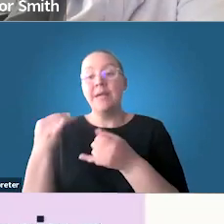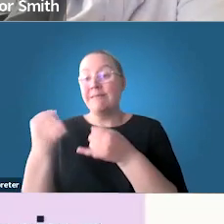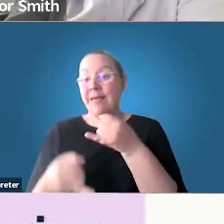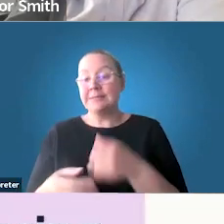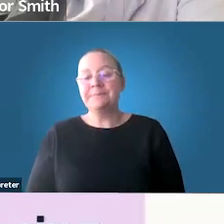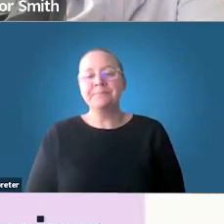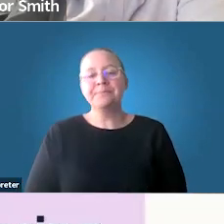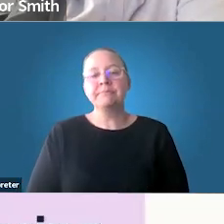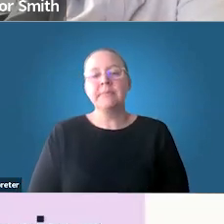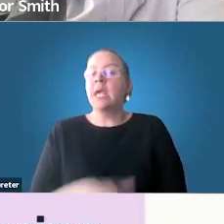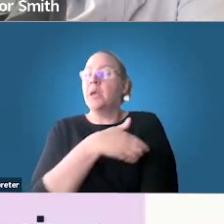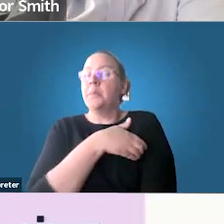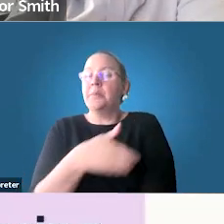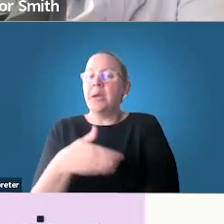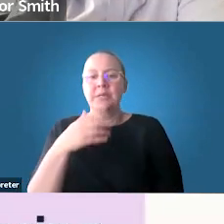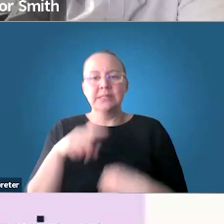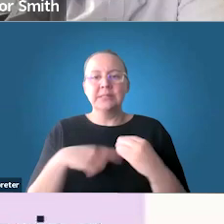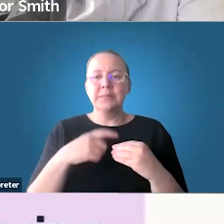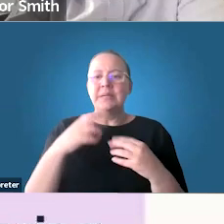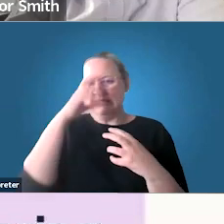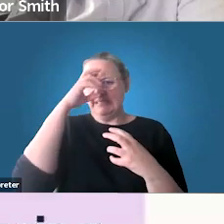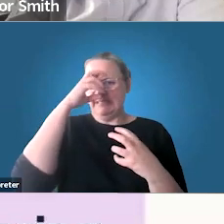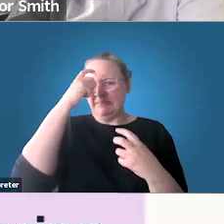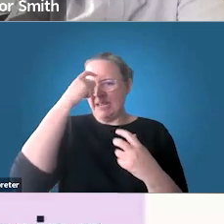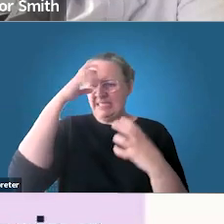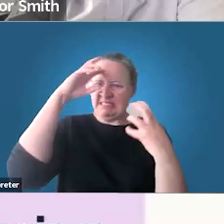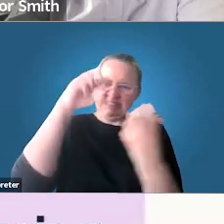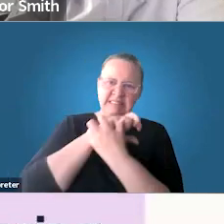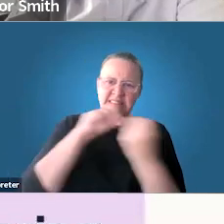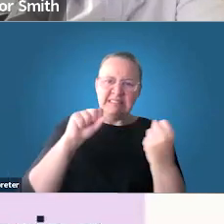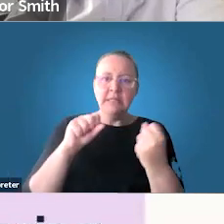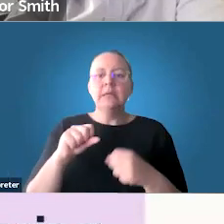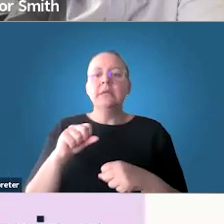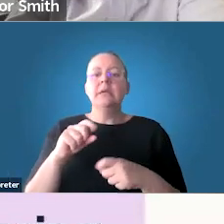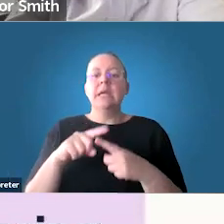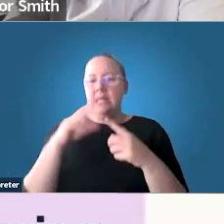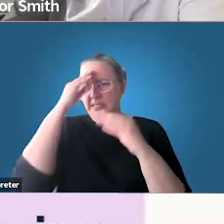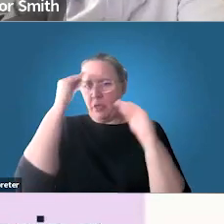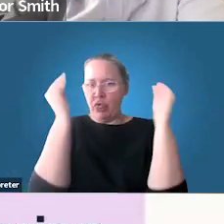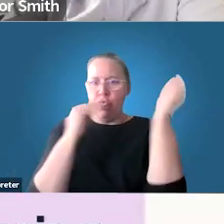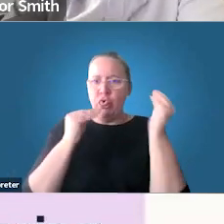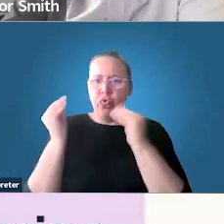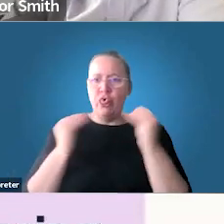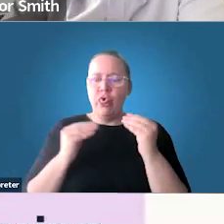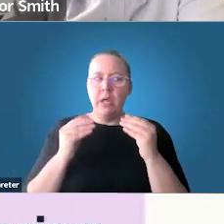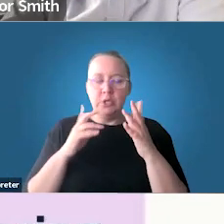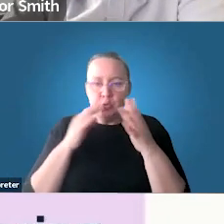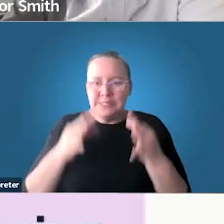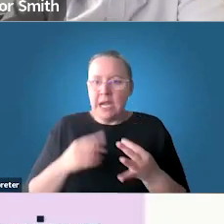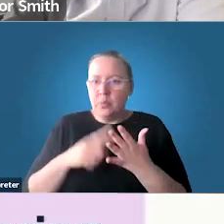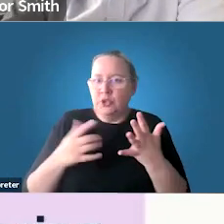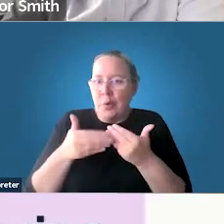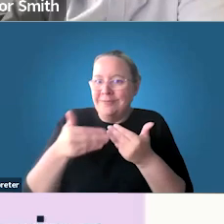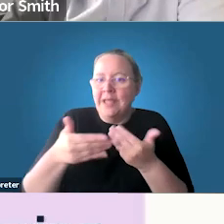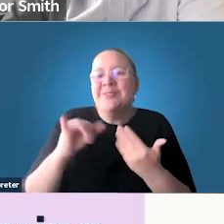last is power is in tearing human minds to pieces and putting them together again in new shapes of your own choosing. I think